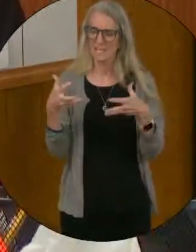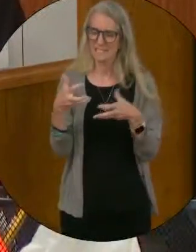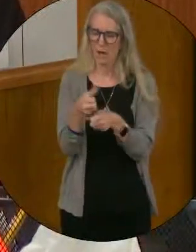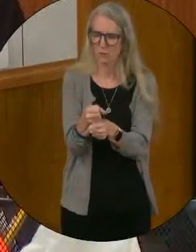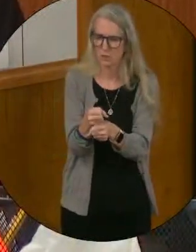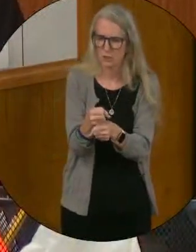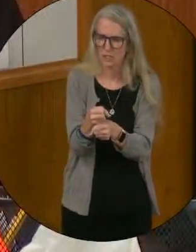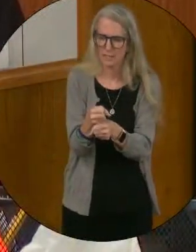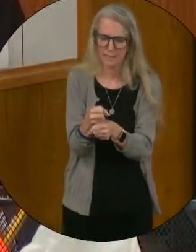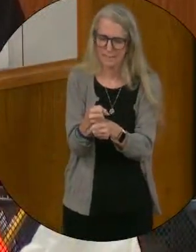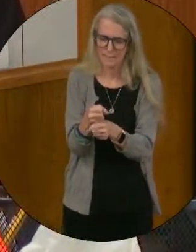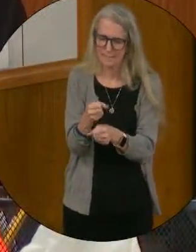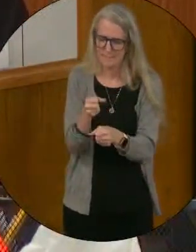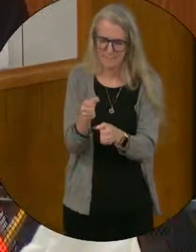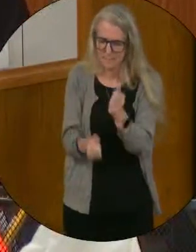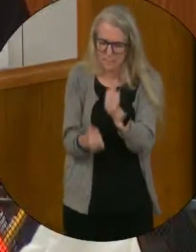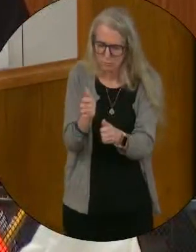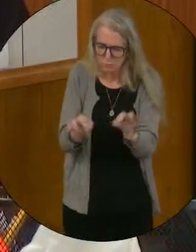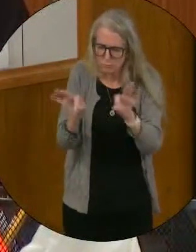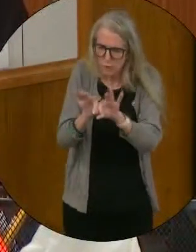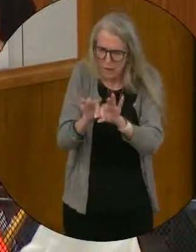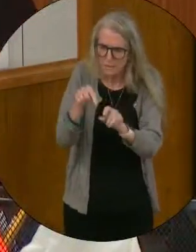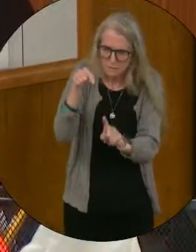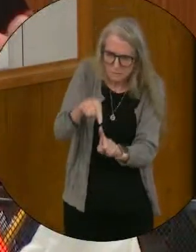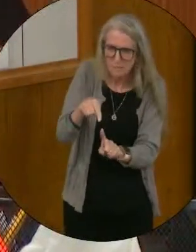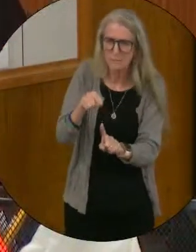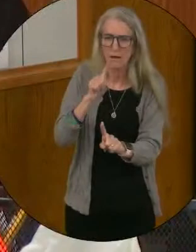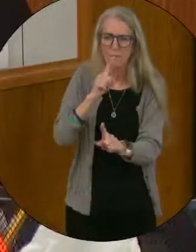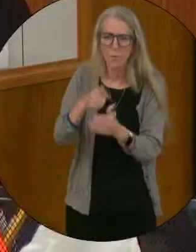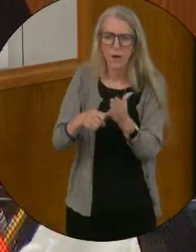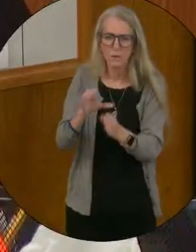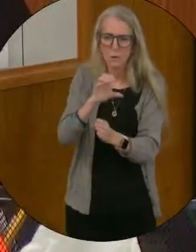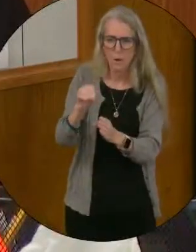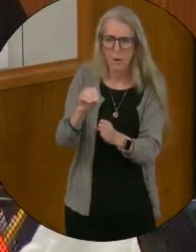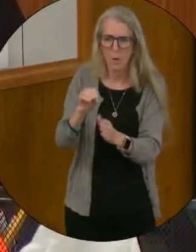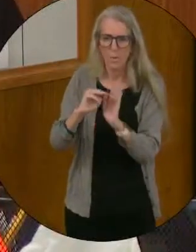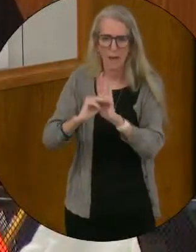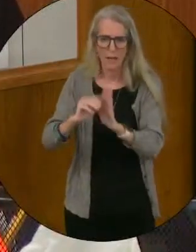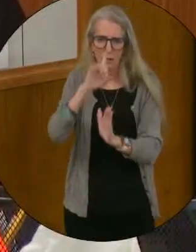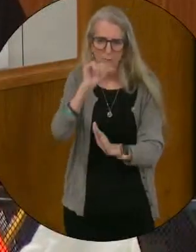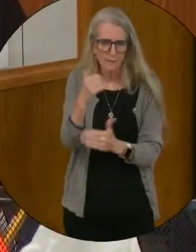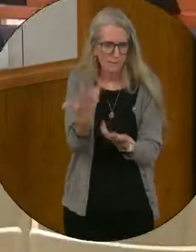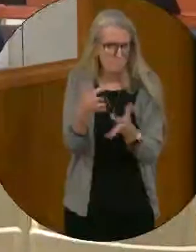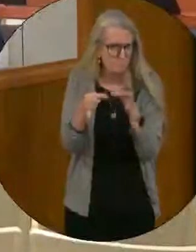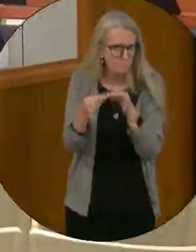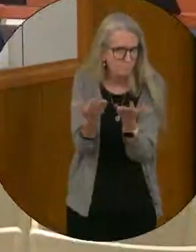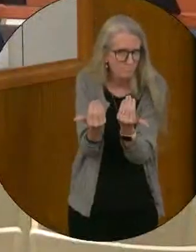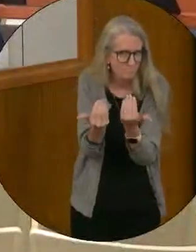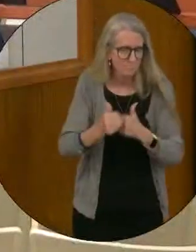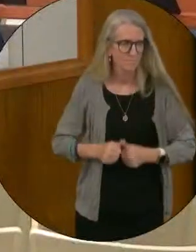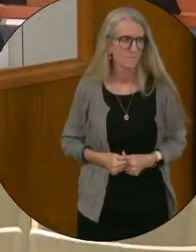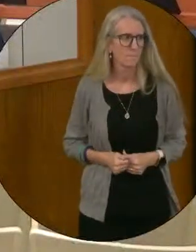what a co-requisite model looks like, how would you describe that?